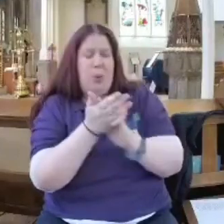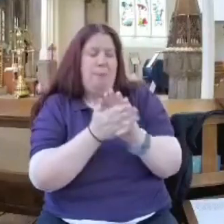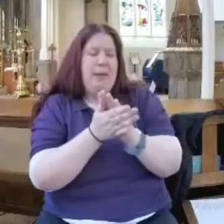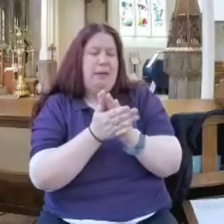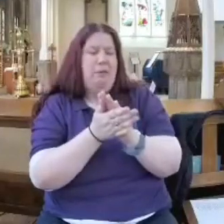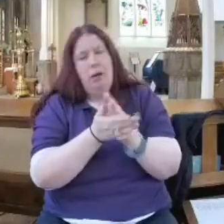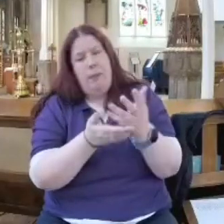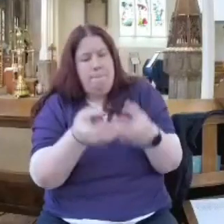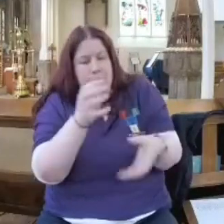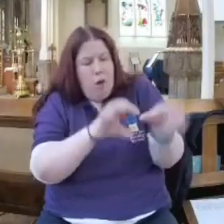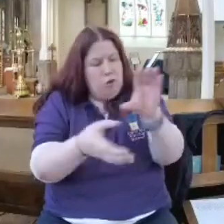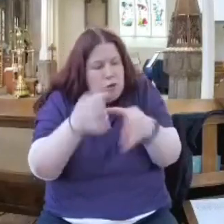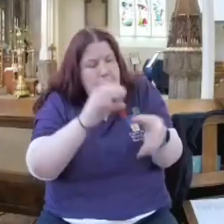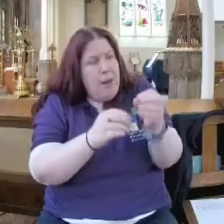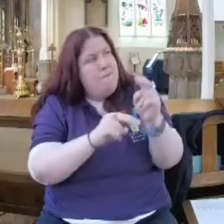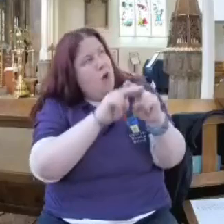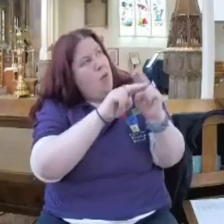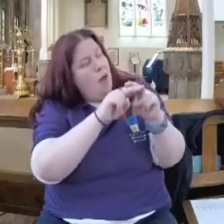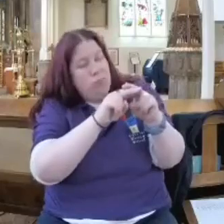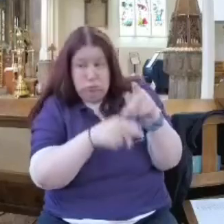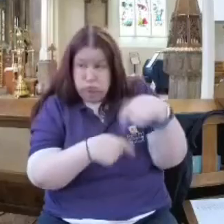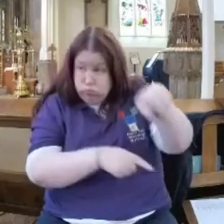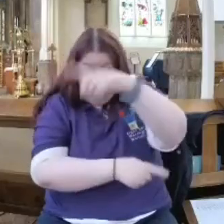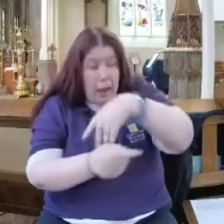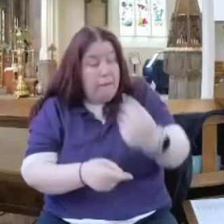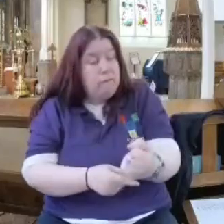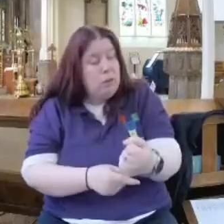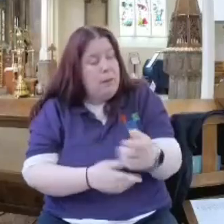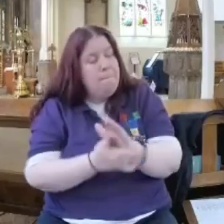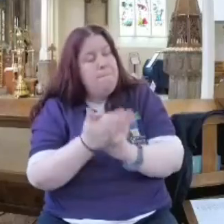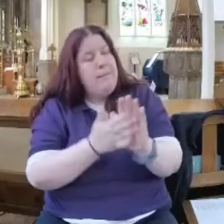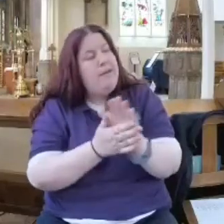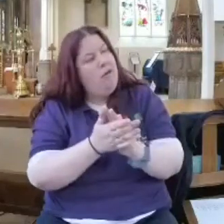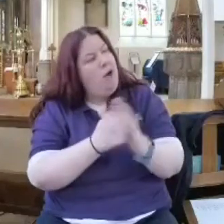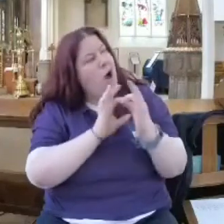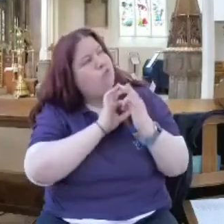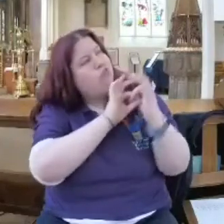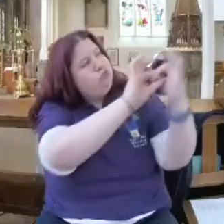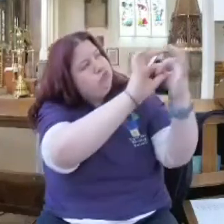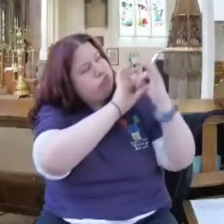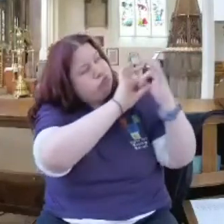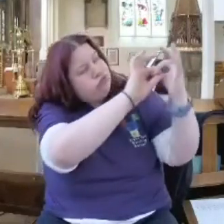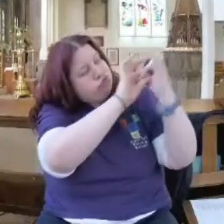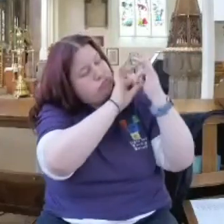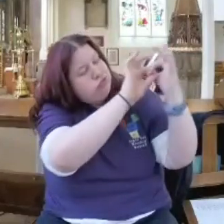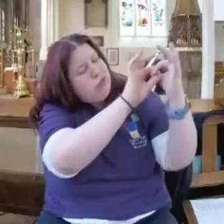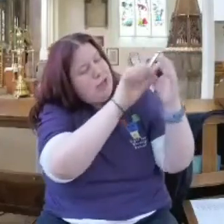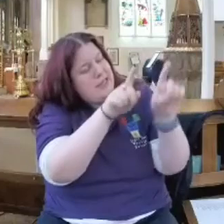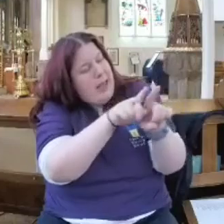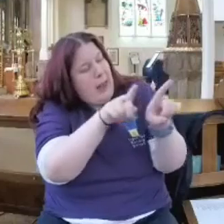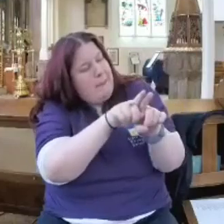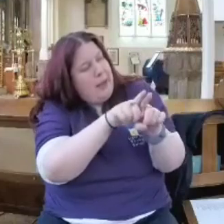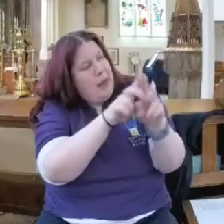fatherhood. Instead, it speaks about the closeness of the relationship between God and